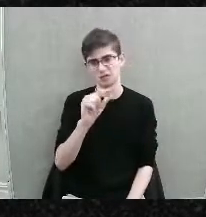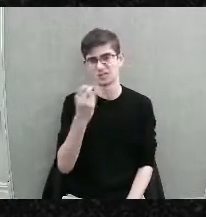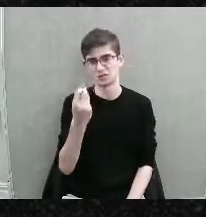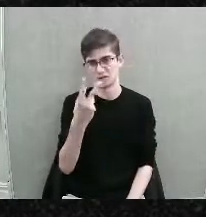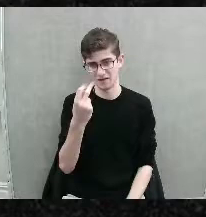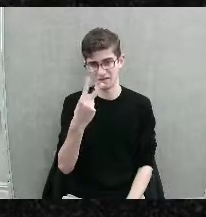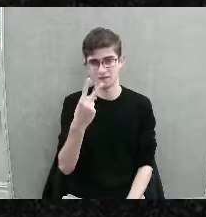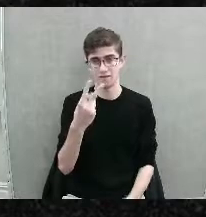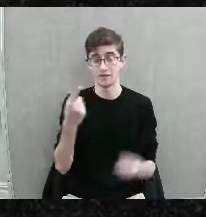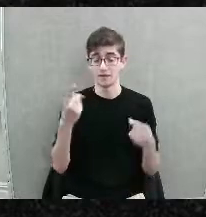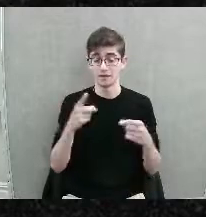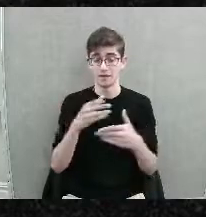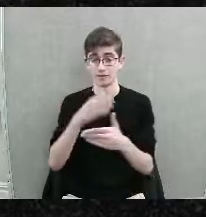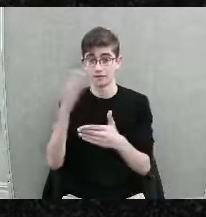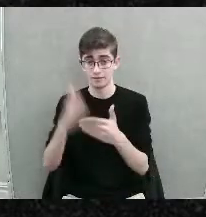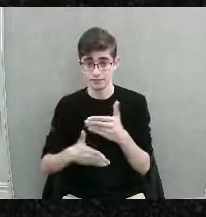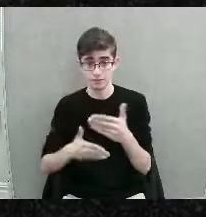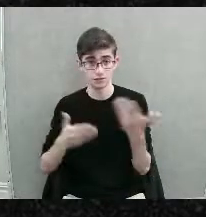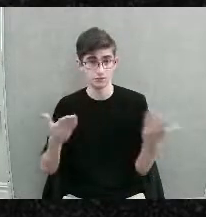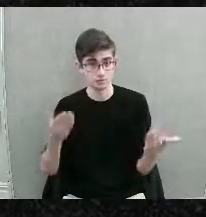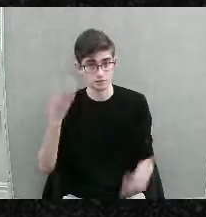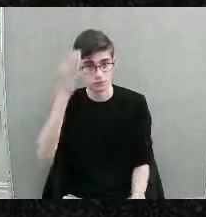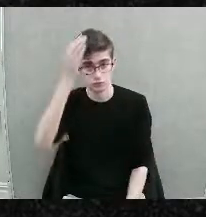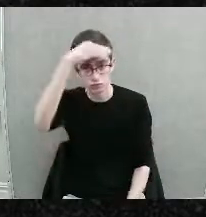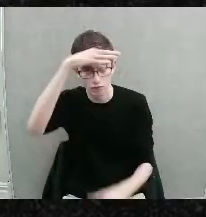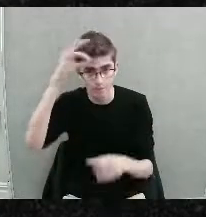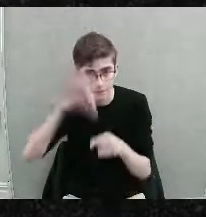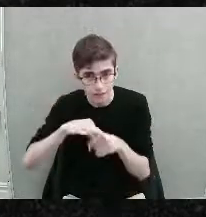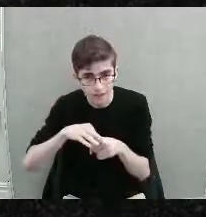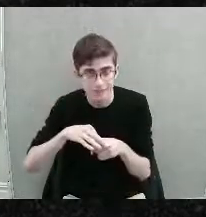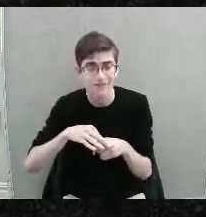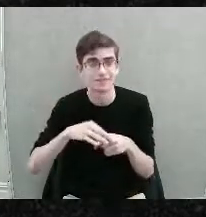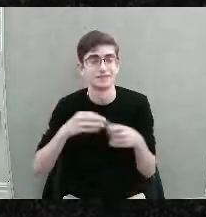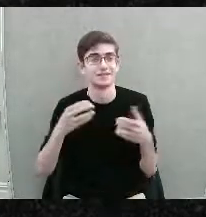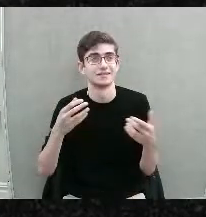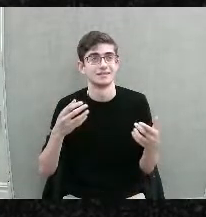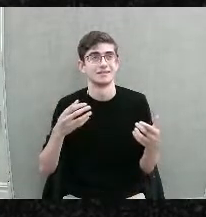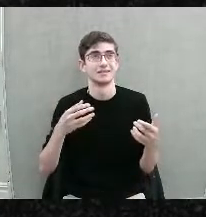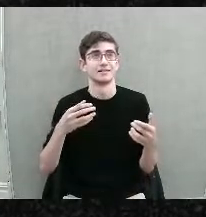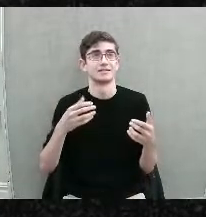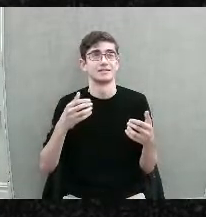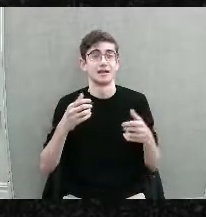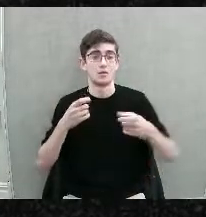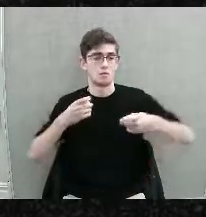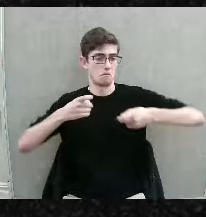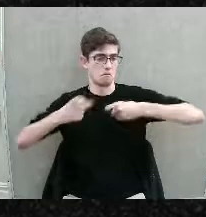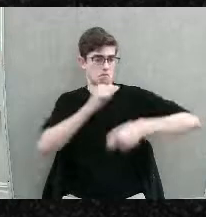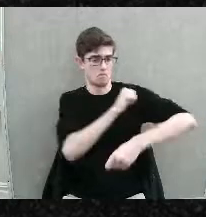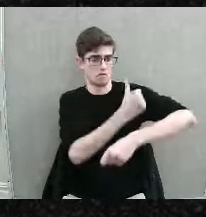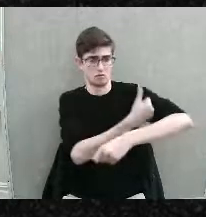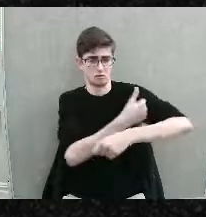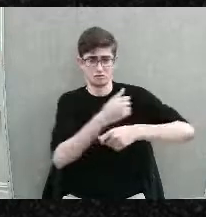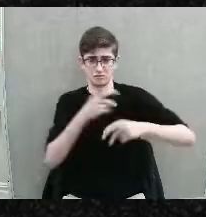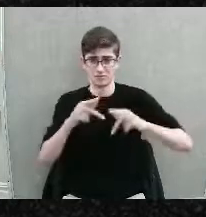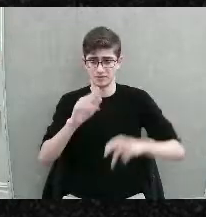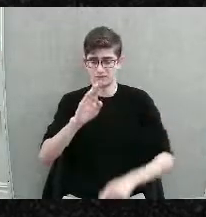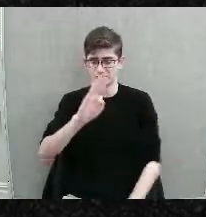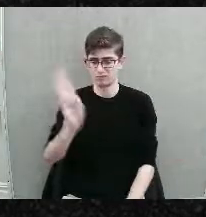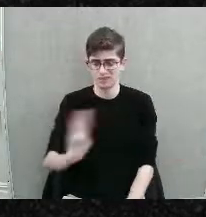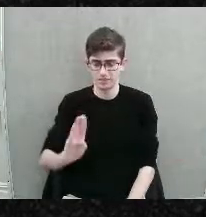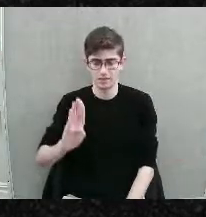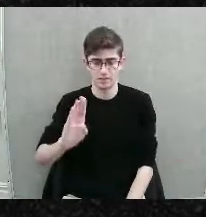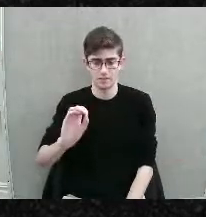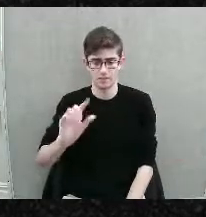By the time we were finishing, Trump had been elected president in the United States. There were authoritarian figures such as Bolsonaro in